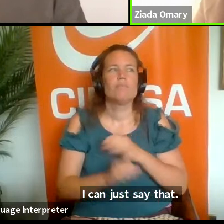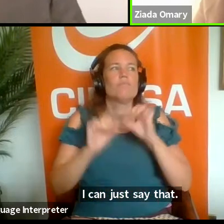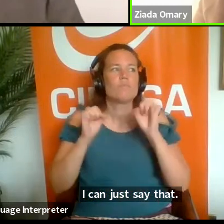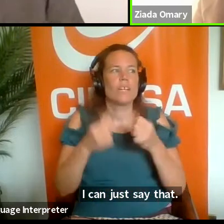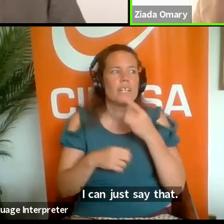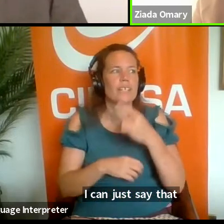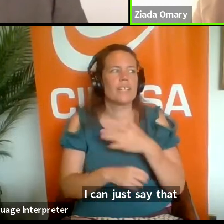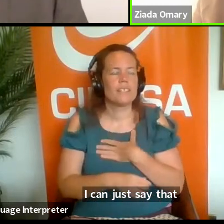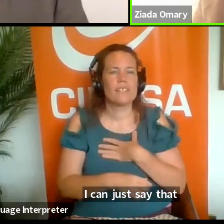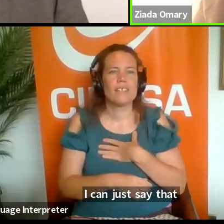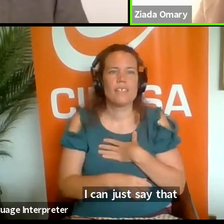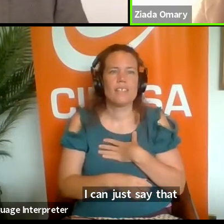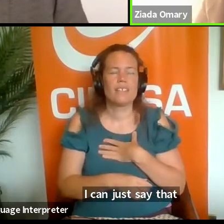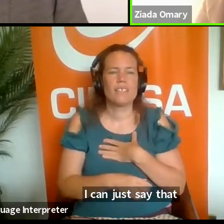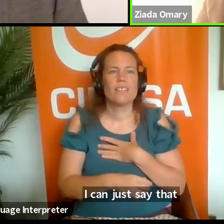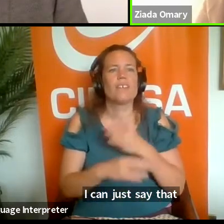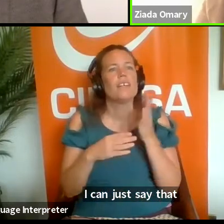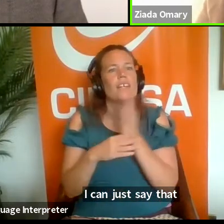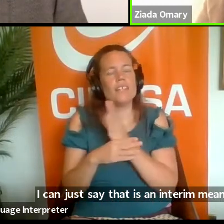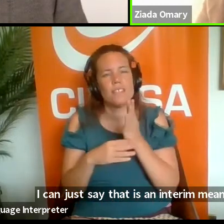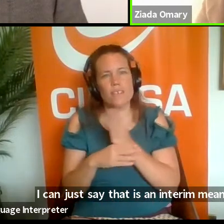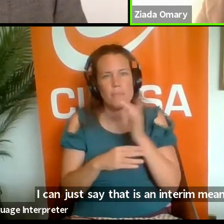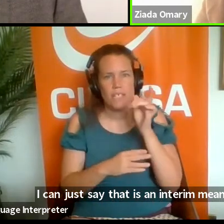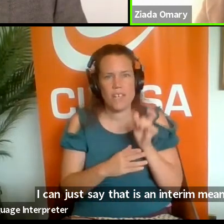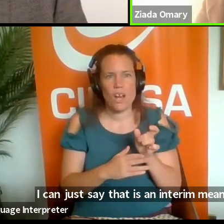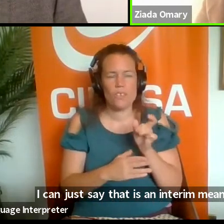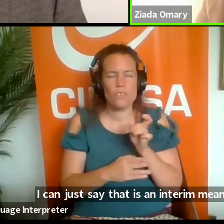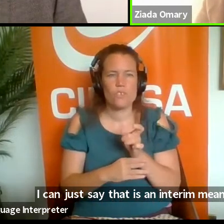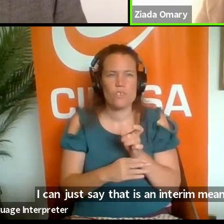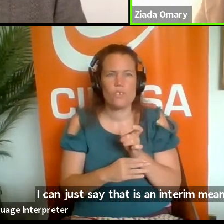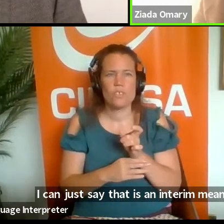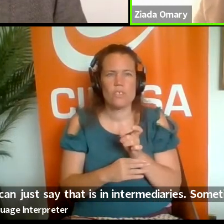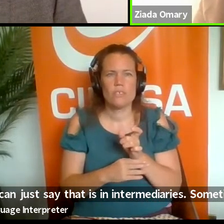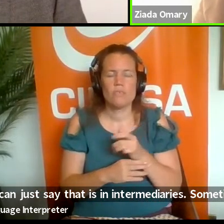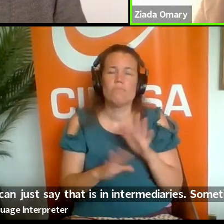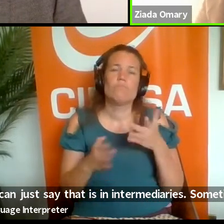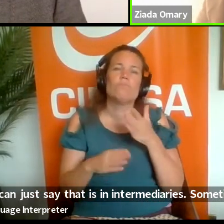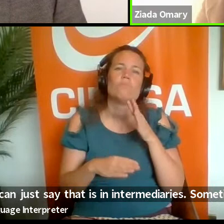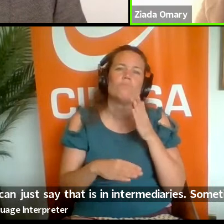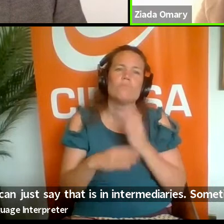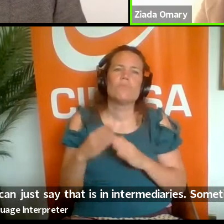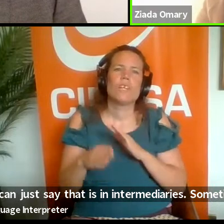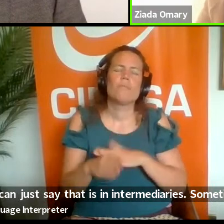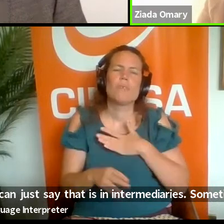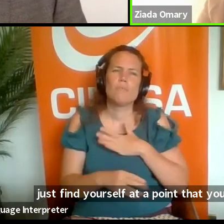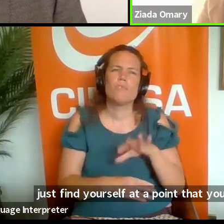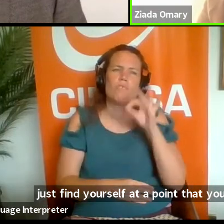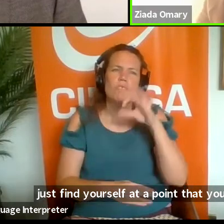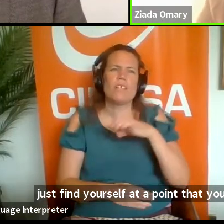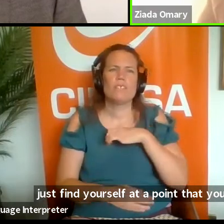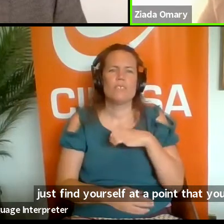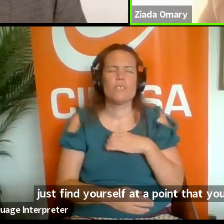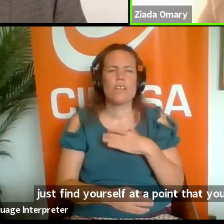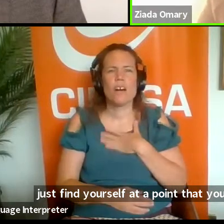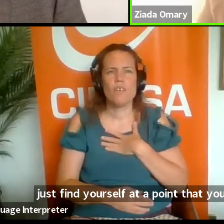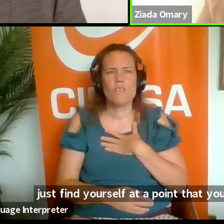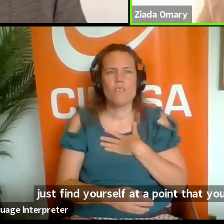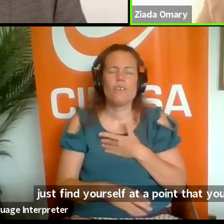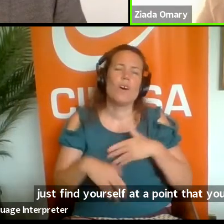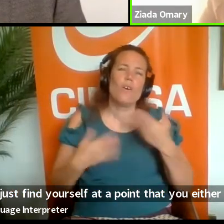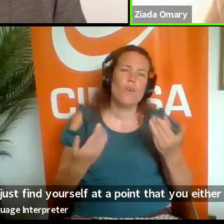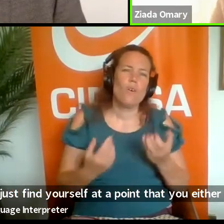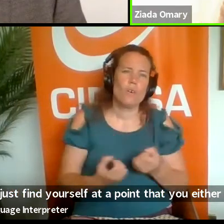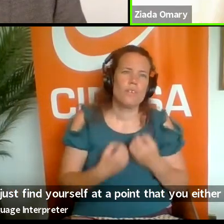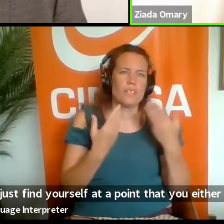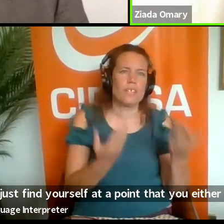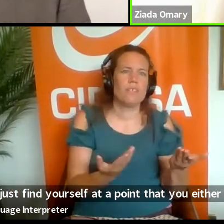as an intermediaries, sometimes you just find yourself at a point that you either have to give in or to